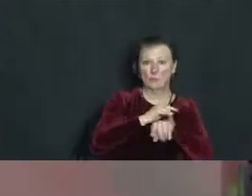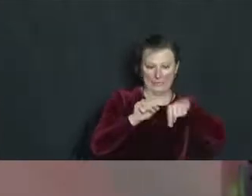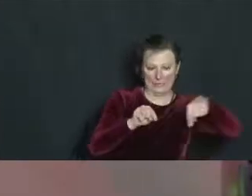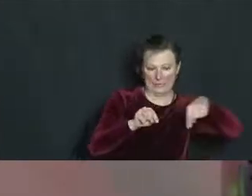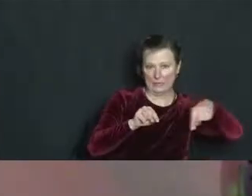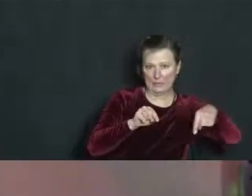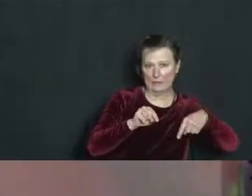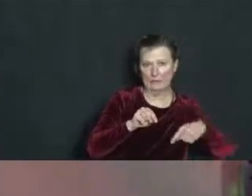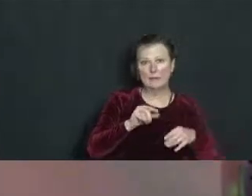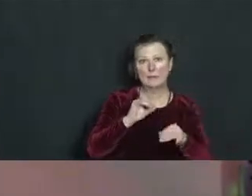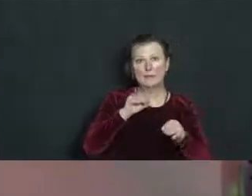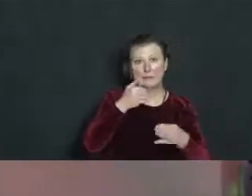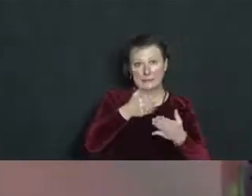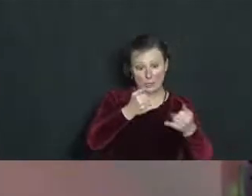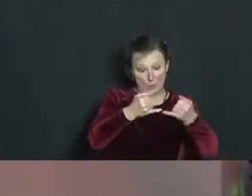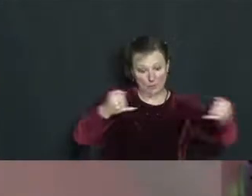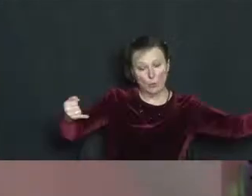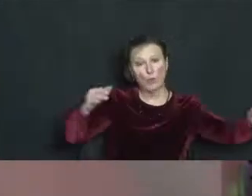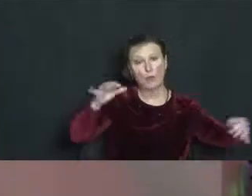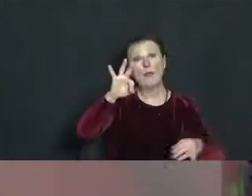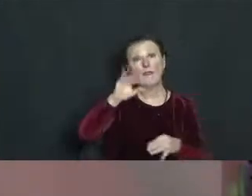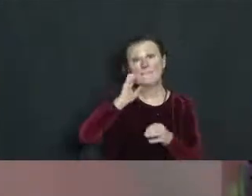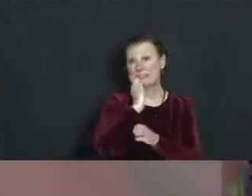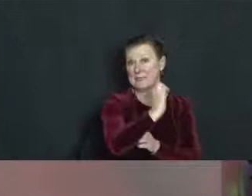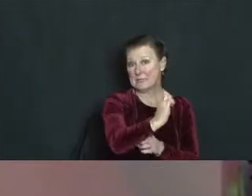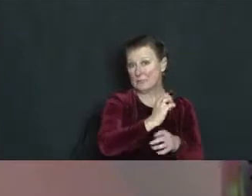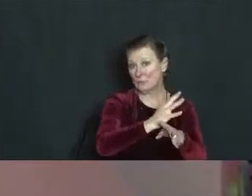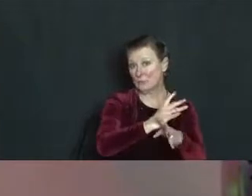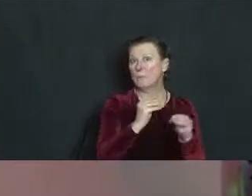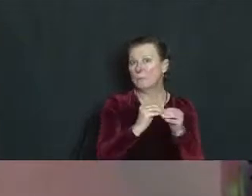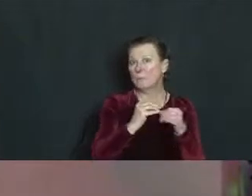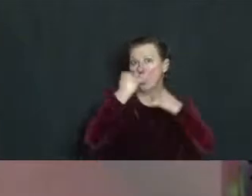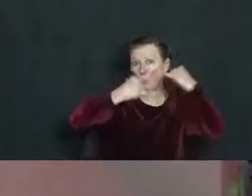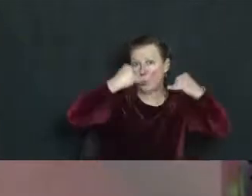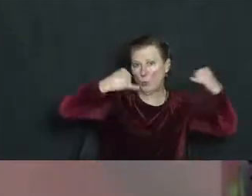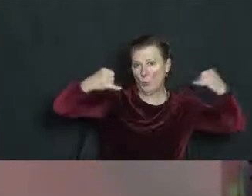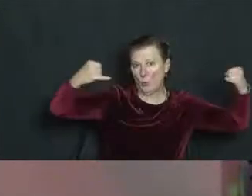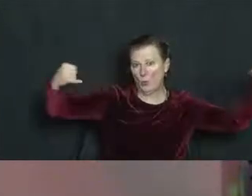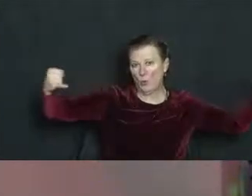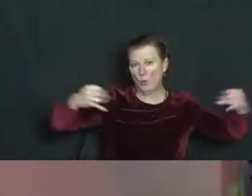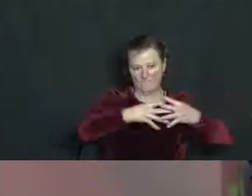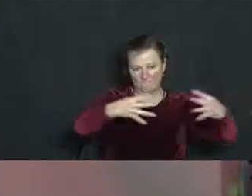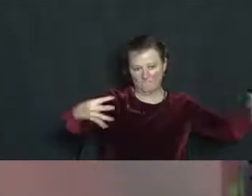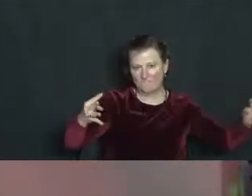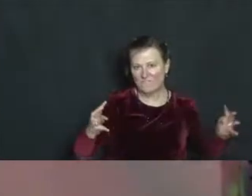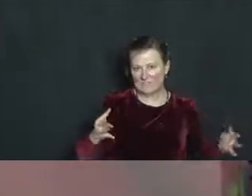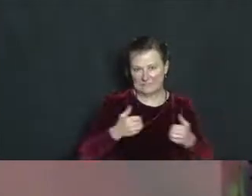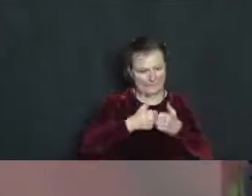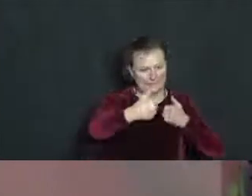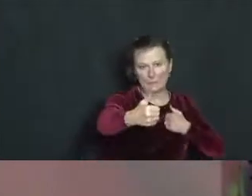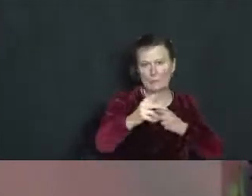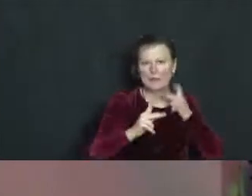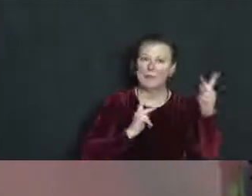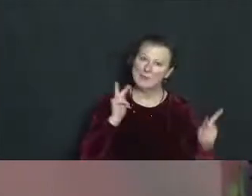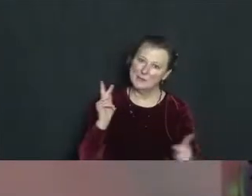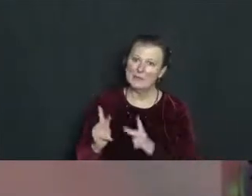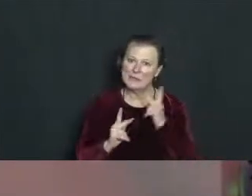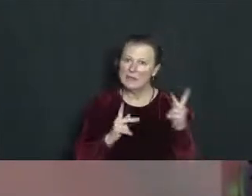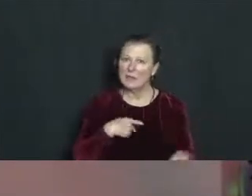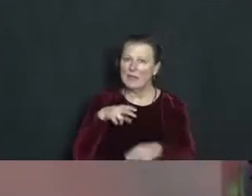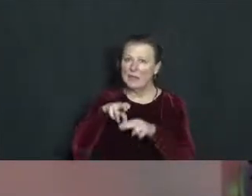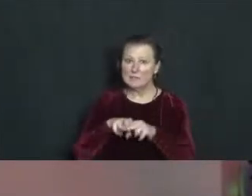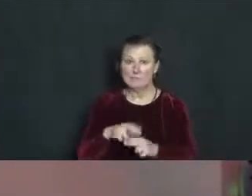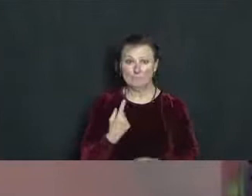the border of East Germany, where more barbed wire fences separated people. And I sat there